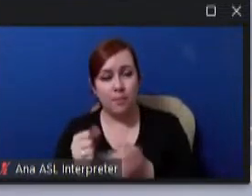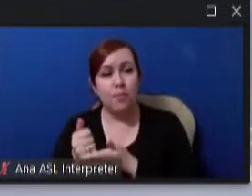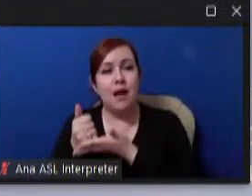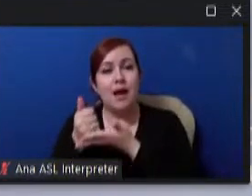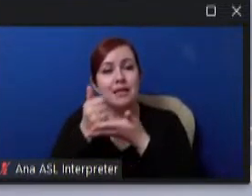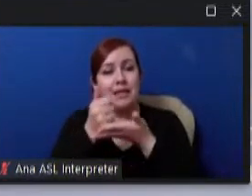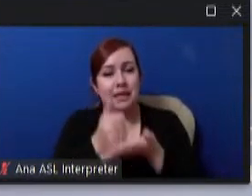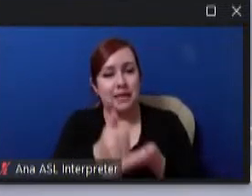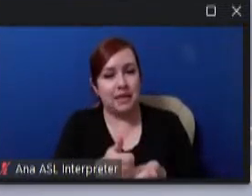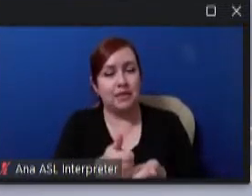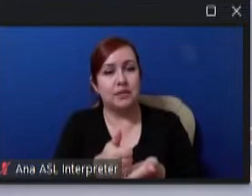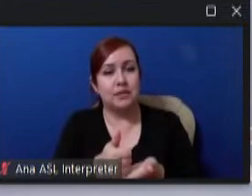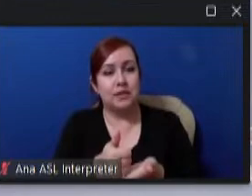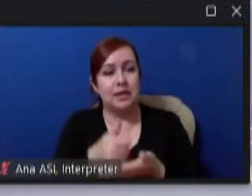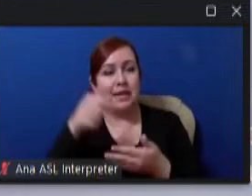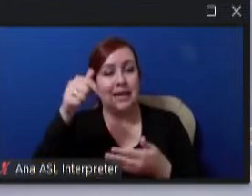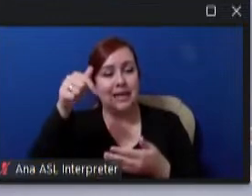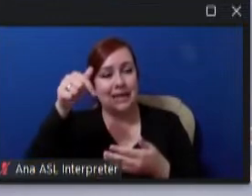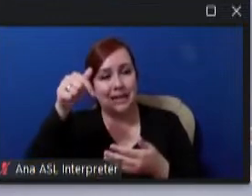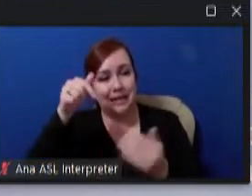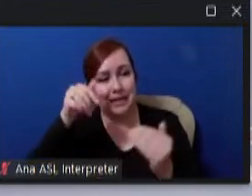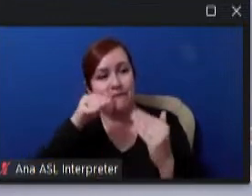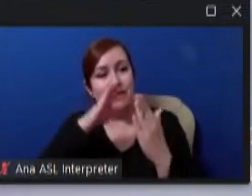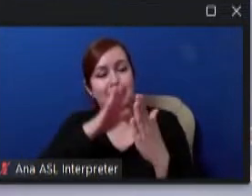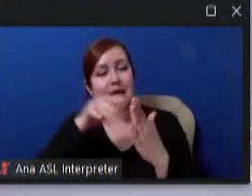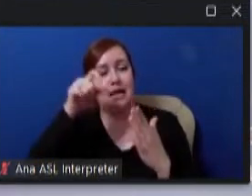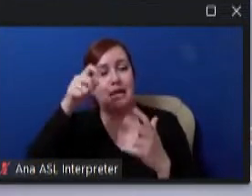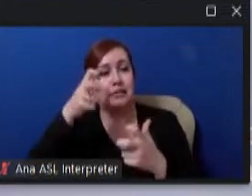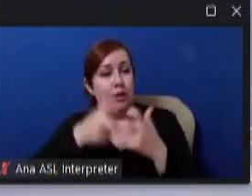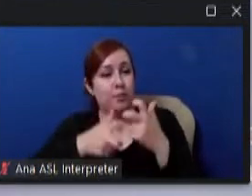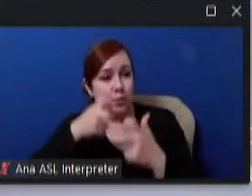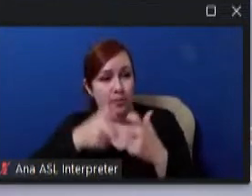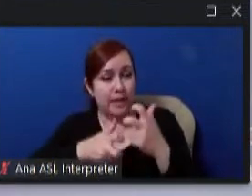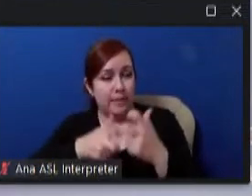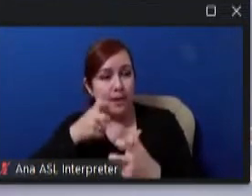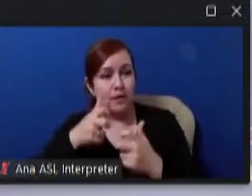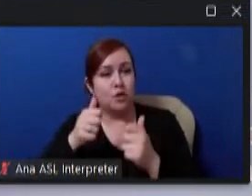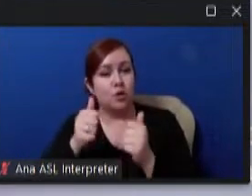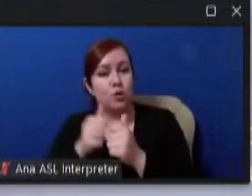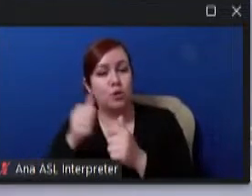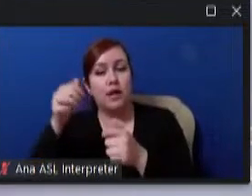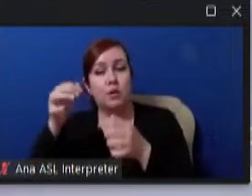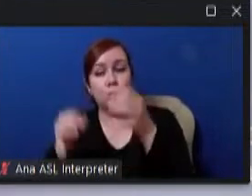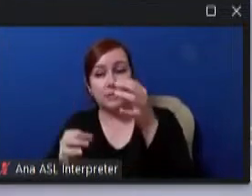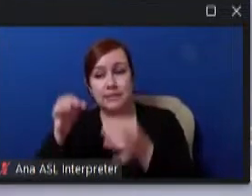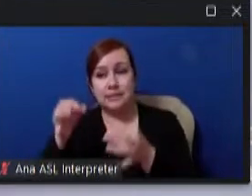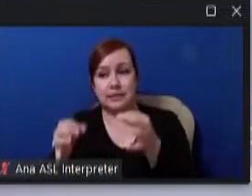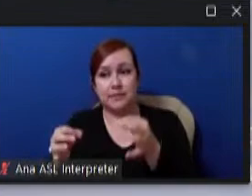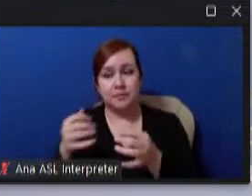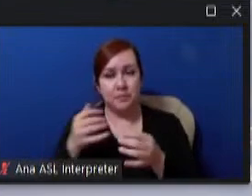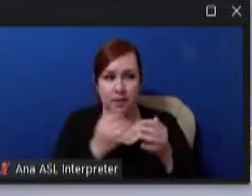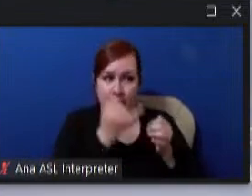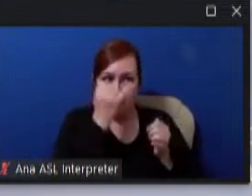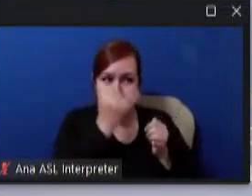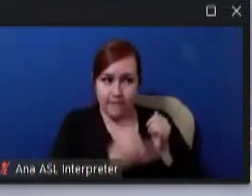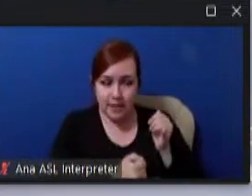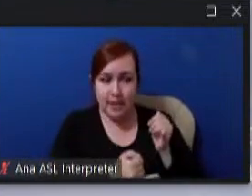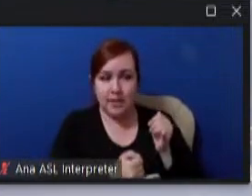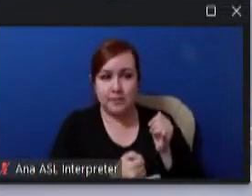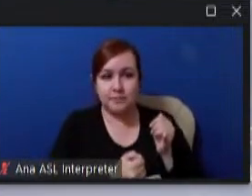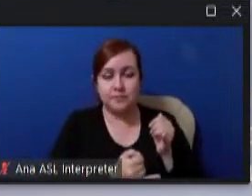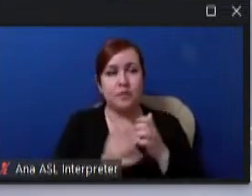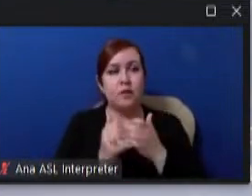assessed so that you can have the right people in place to deal with this? And I'm going to